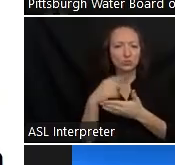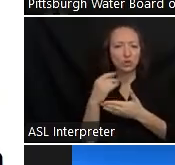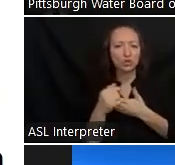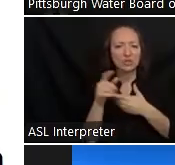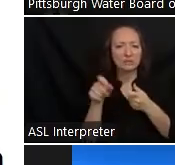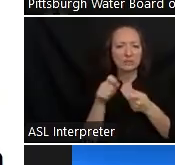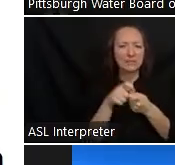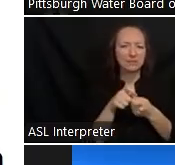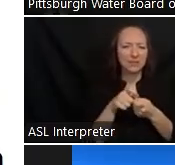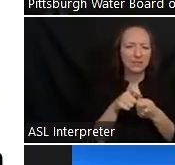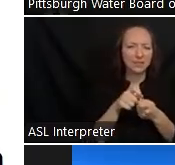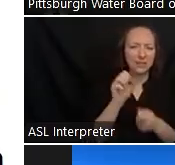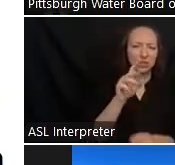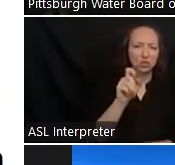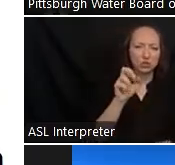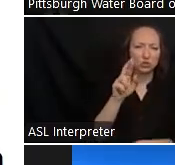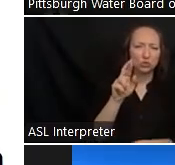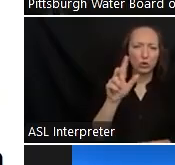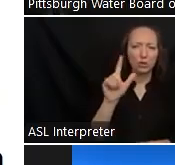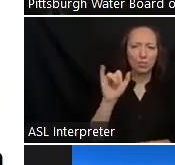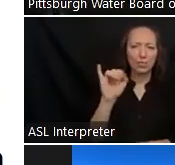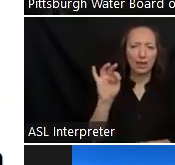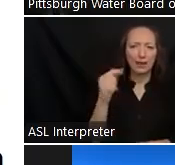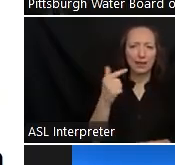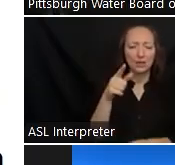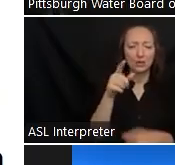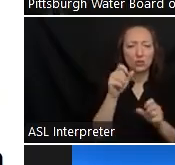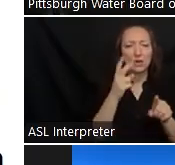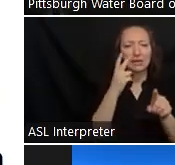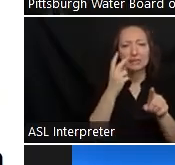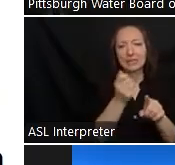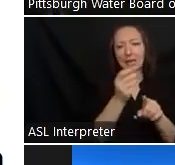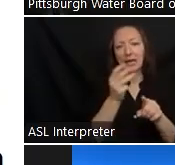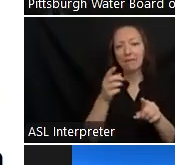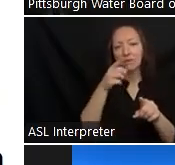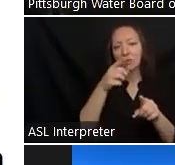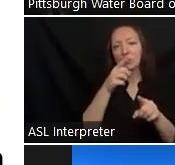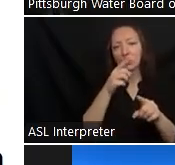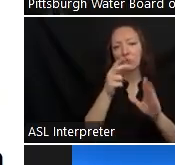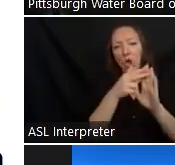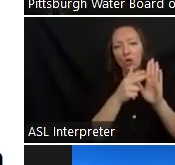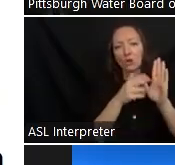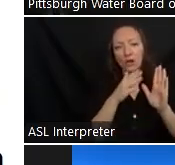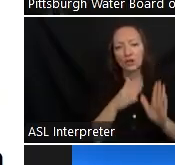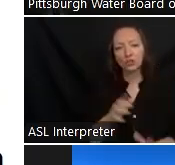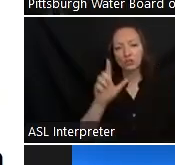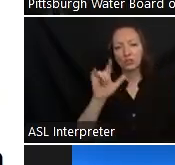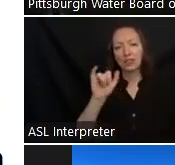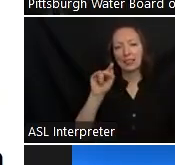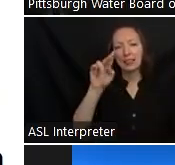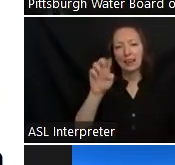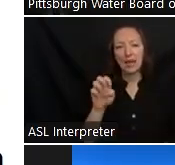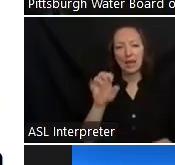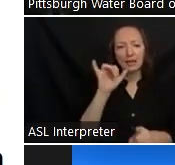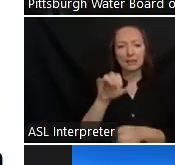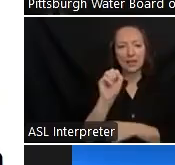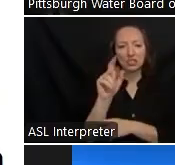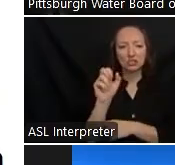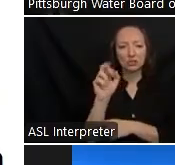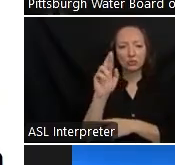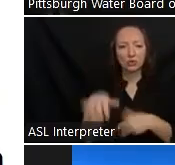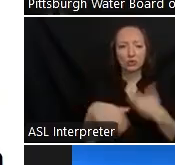photo there are a few of our contractors working to line a sewer to provide it another 40 or so years of